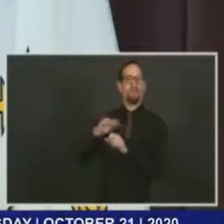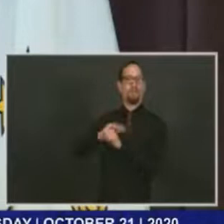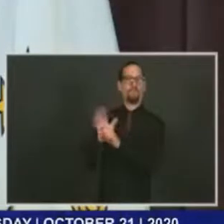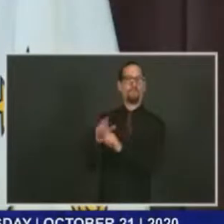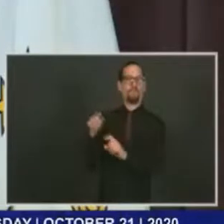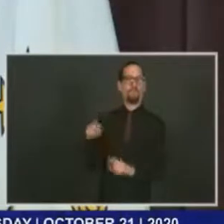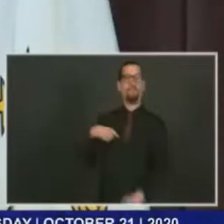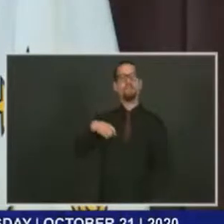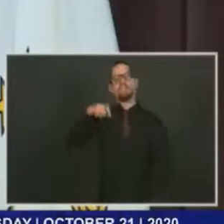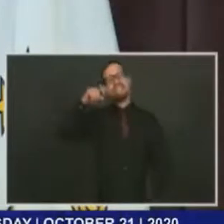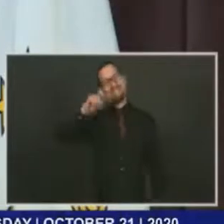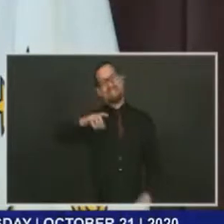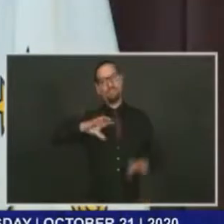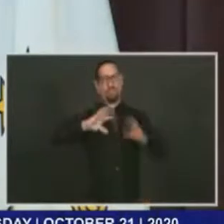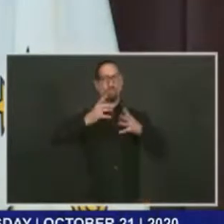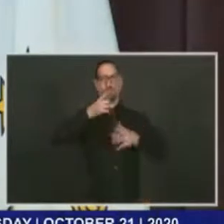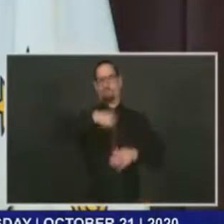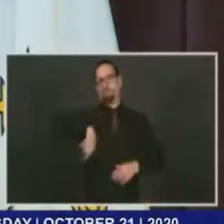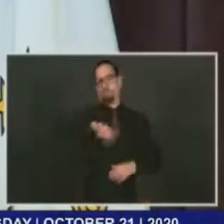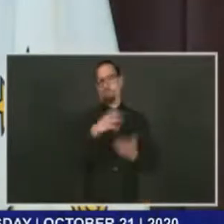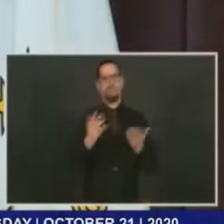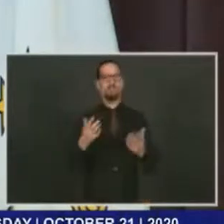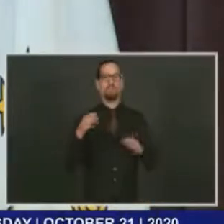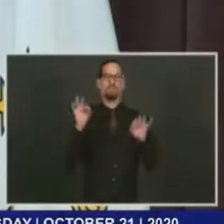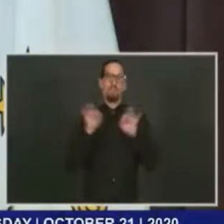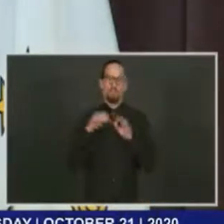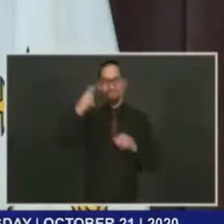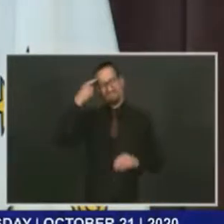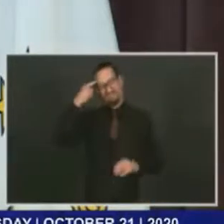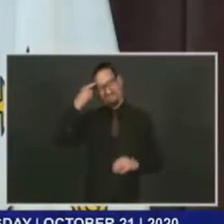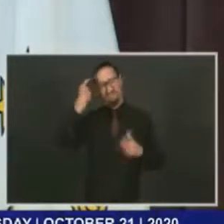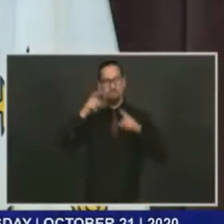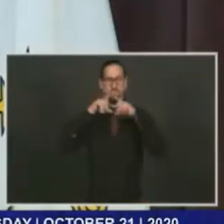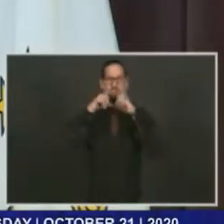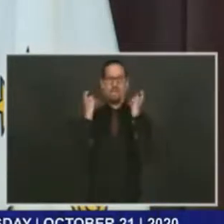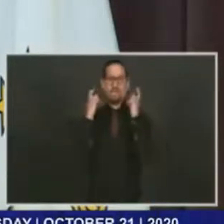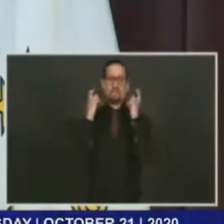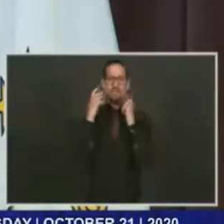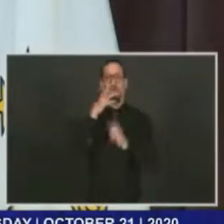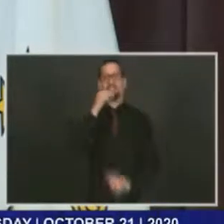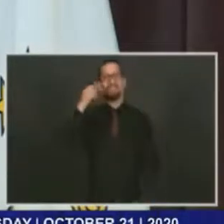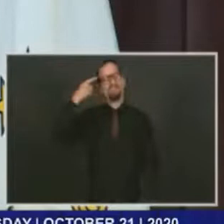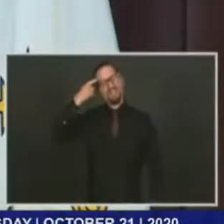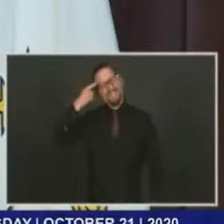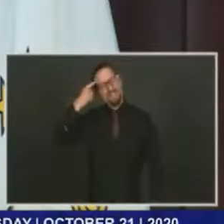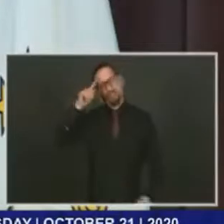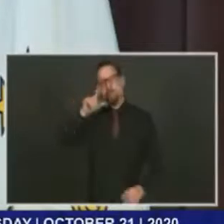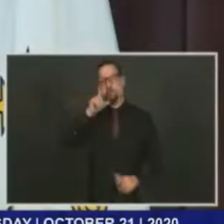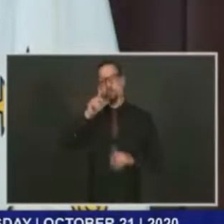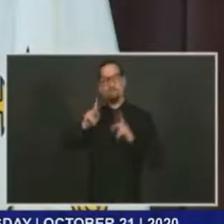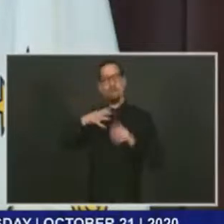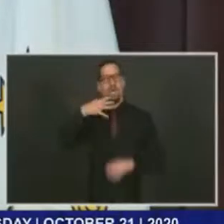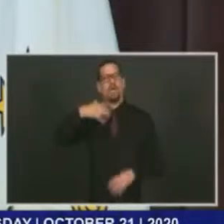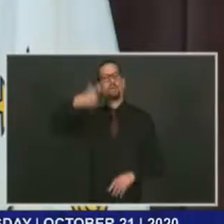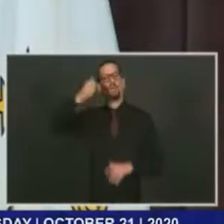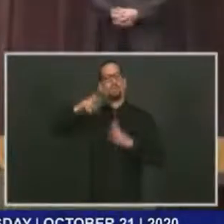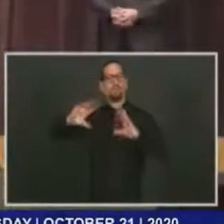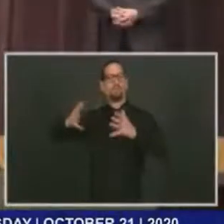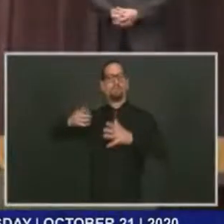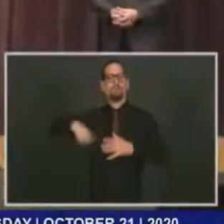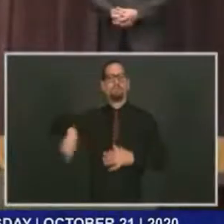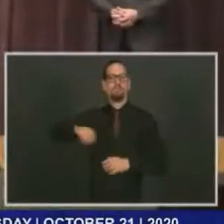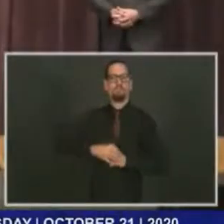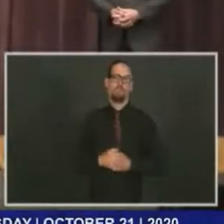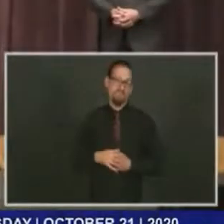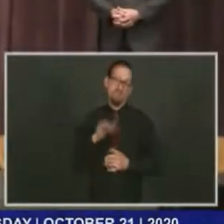mask regardless of how they feel, particularly those populations that are more likely to not have symptoms, is a critical message.